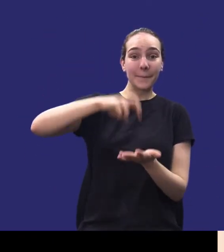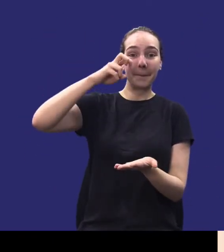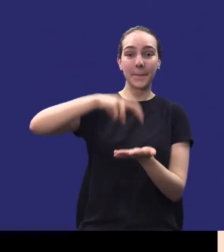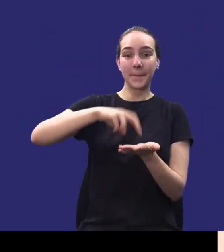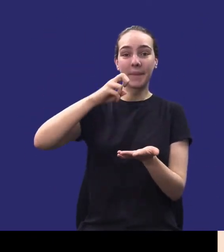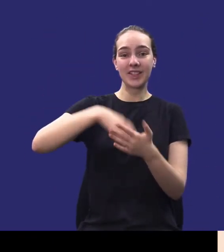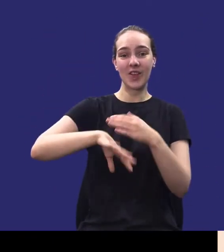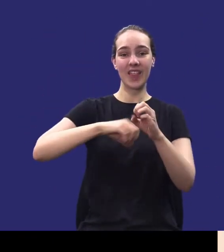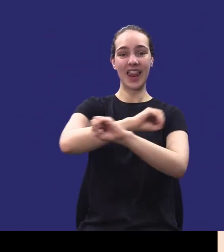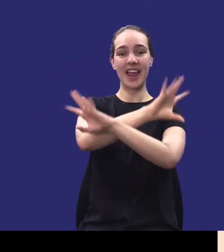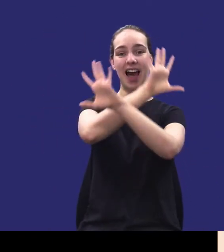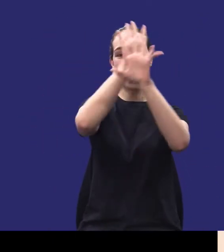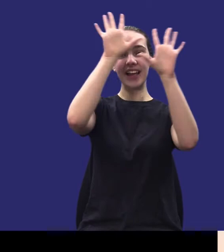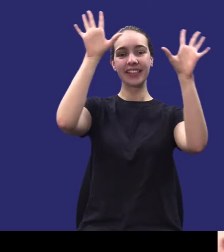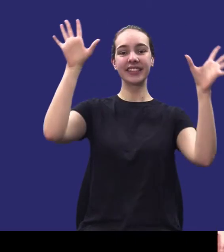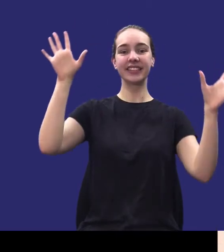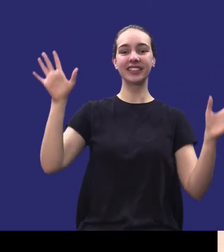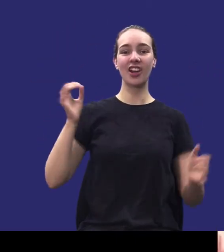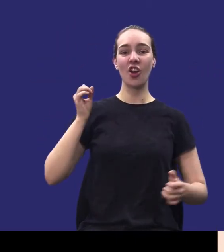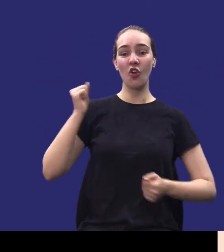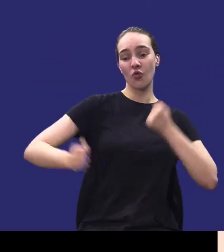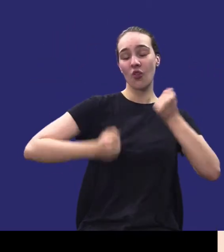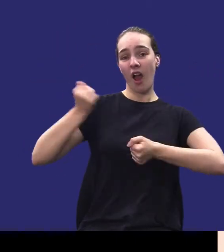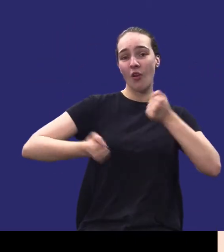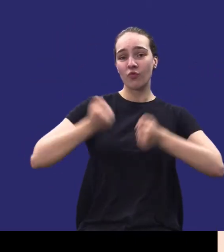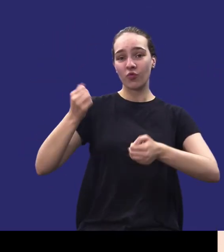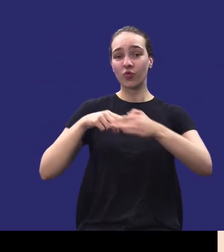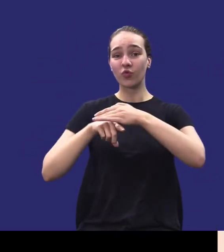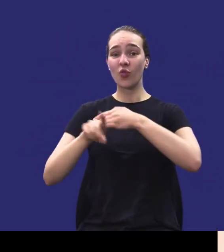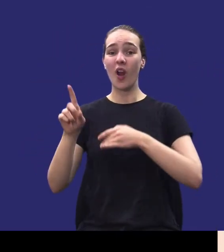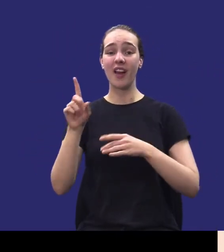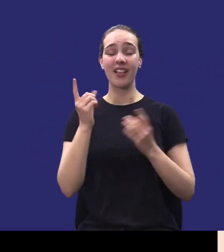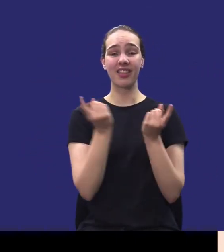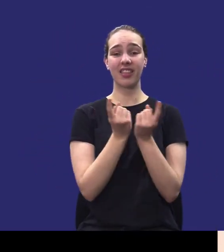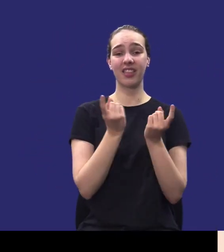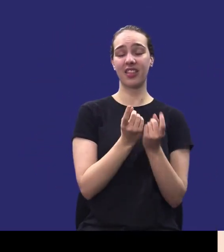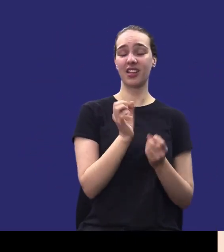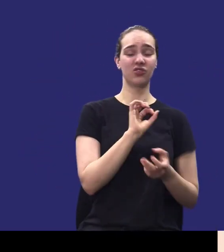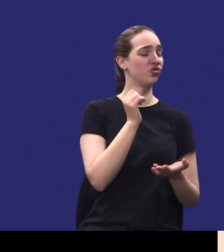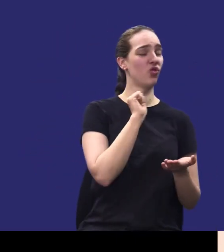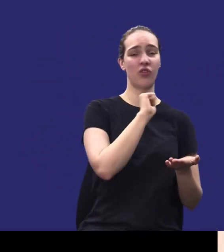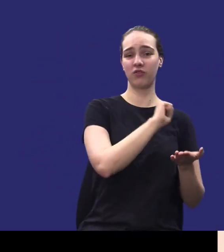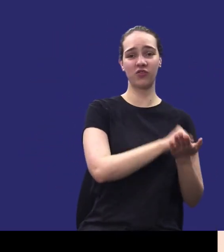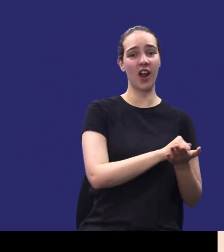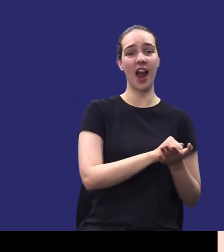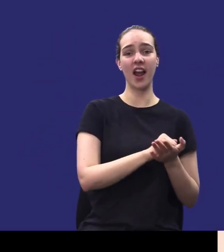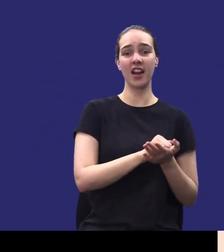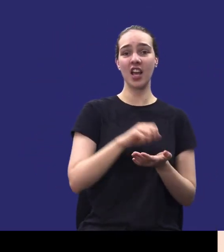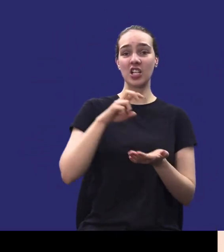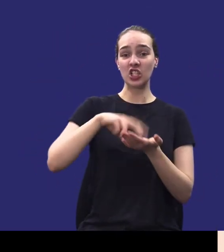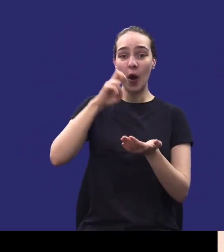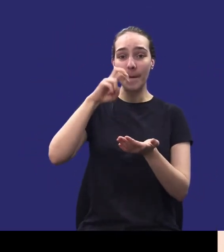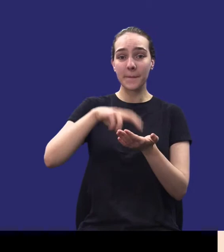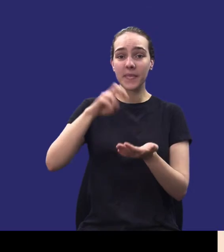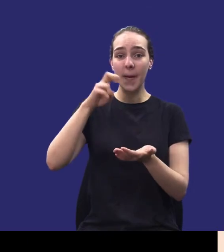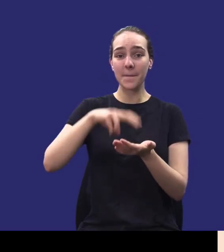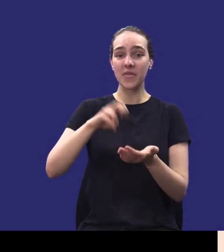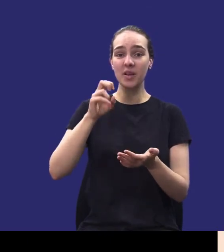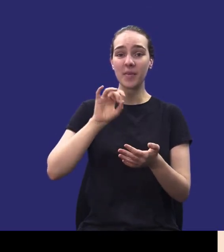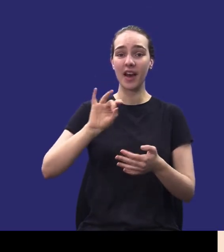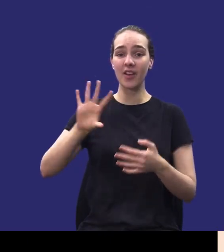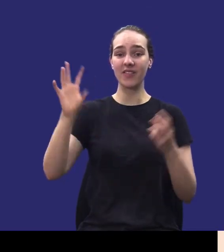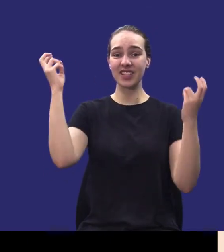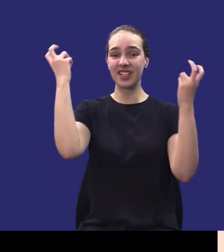Jump, jump, jump into the light, light, light. Run, run, run away from what's not right. Jump,